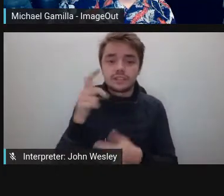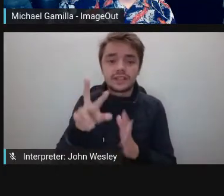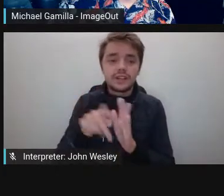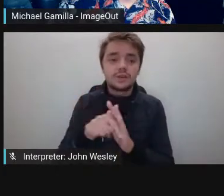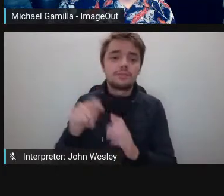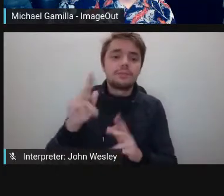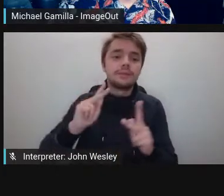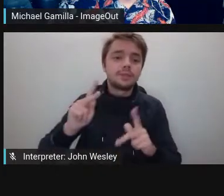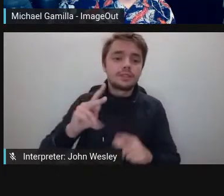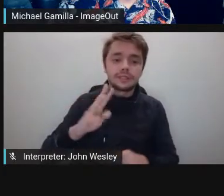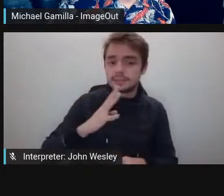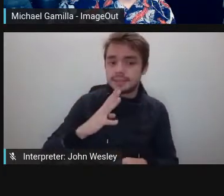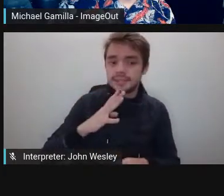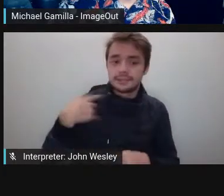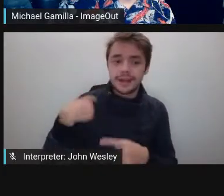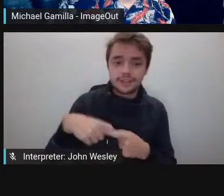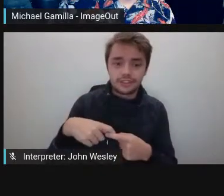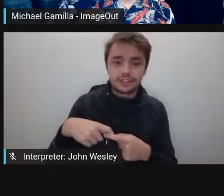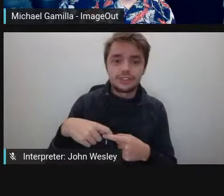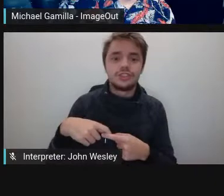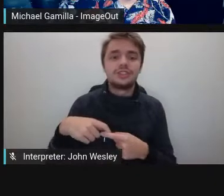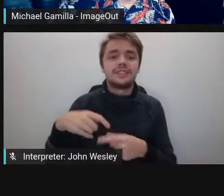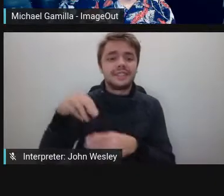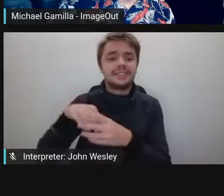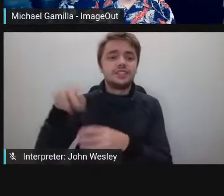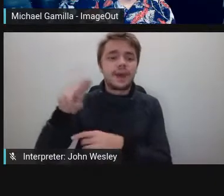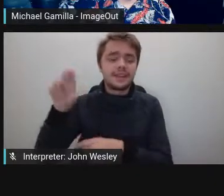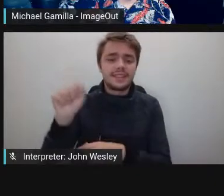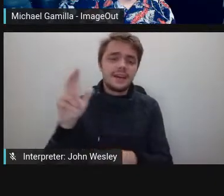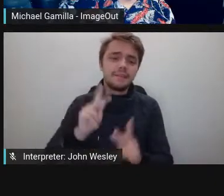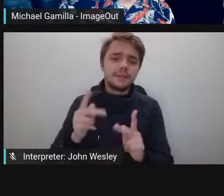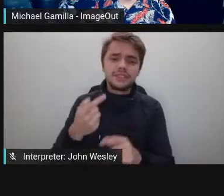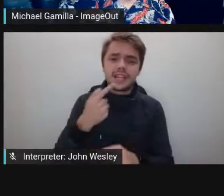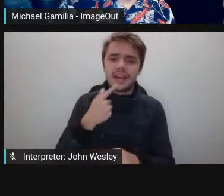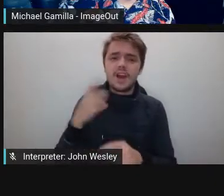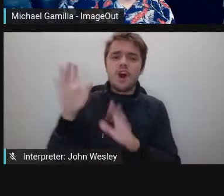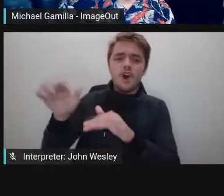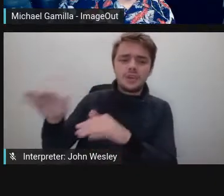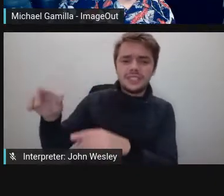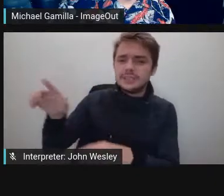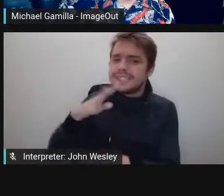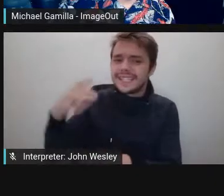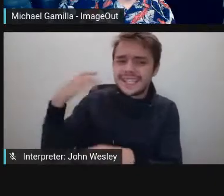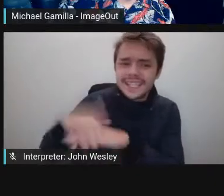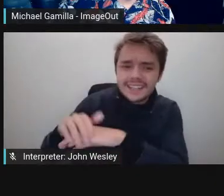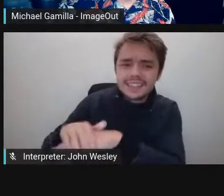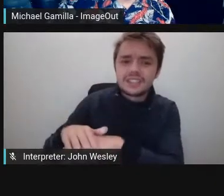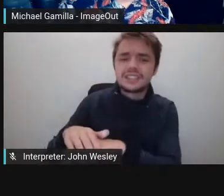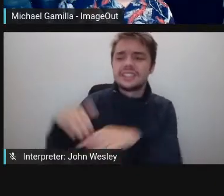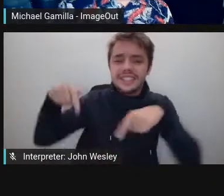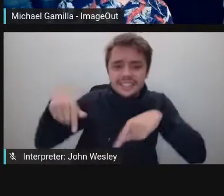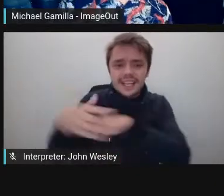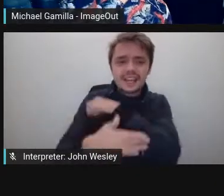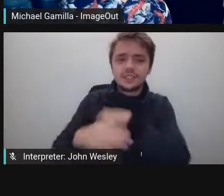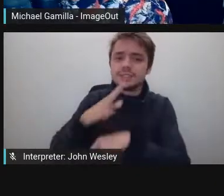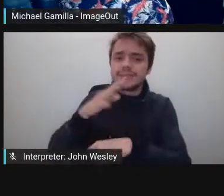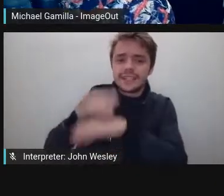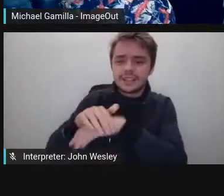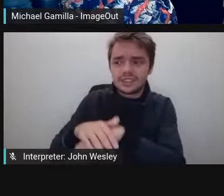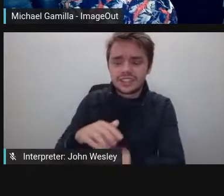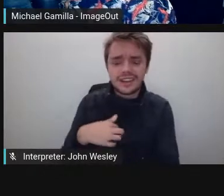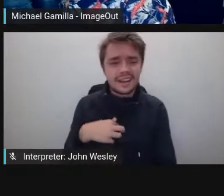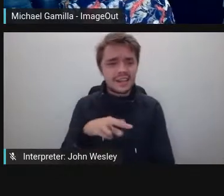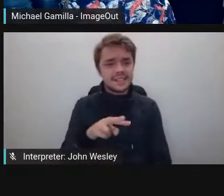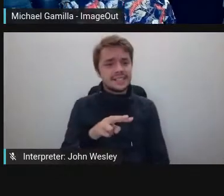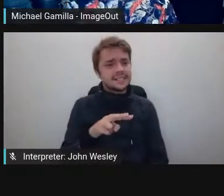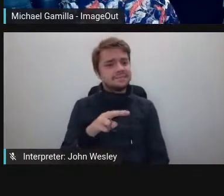US, and they told them, speak in English in this country, people speak in English. And it's really rude. And I don't know, that makes